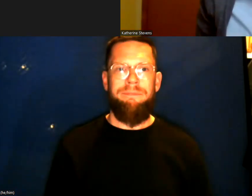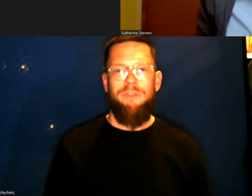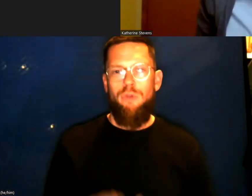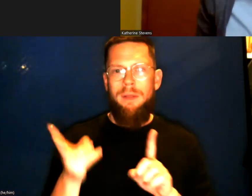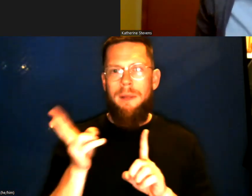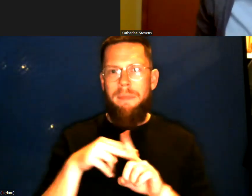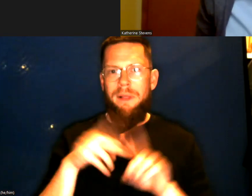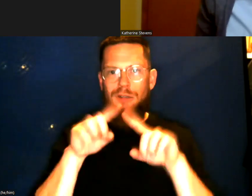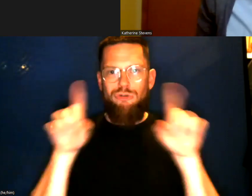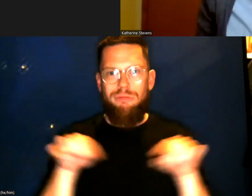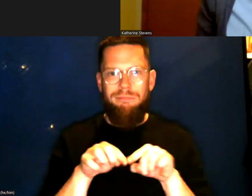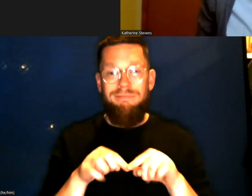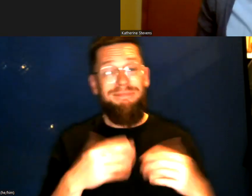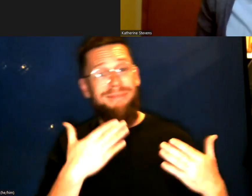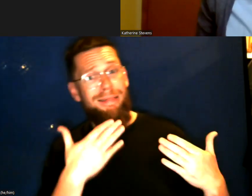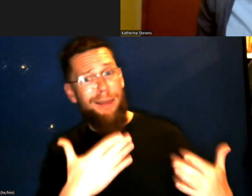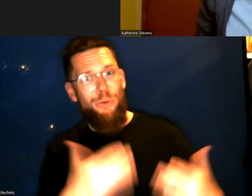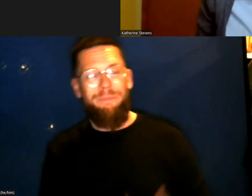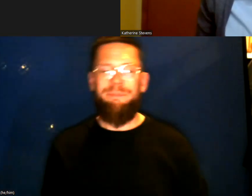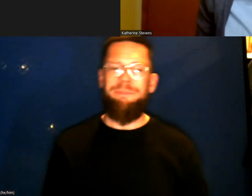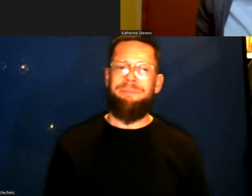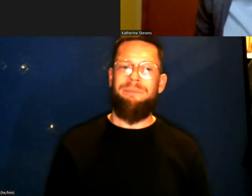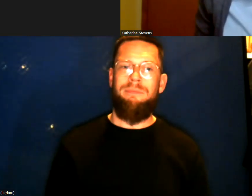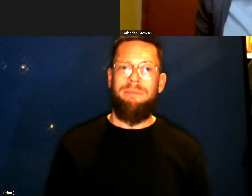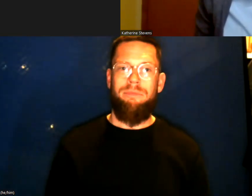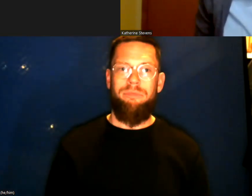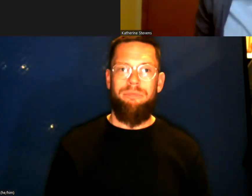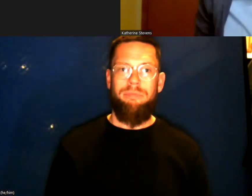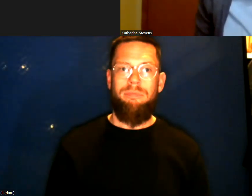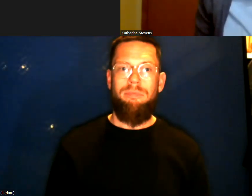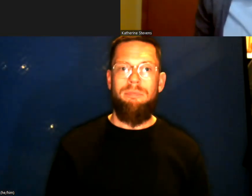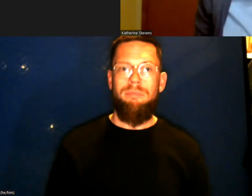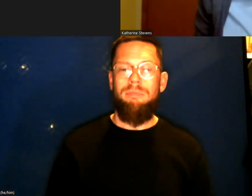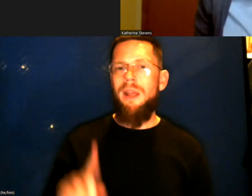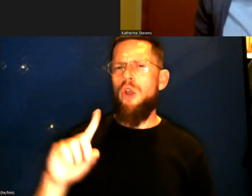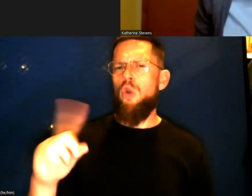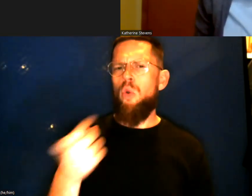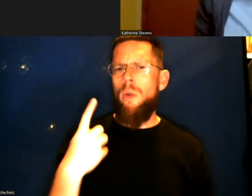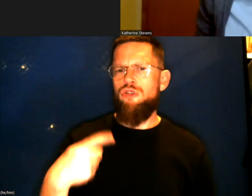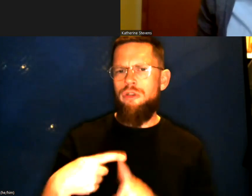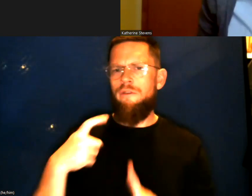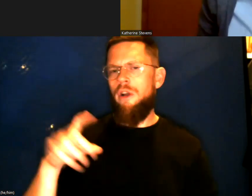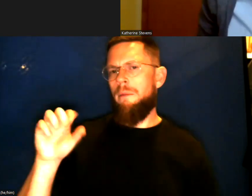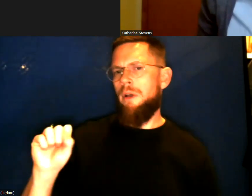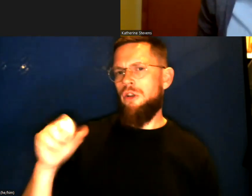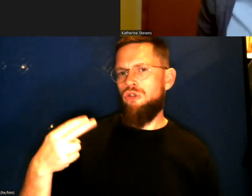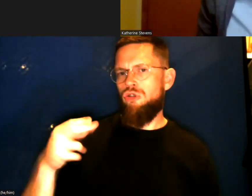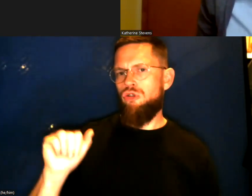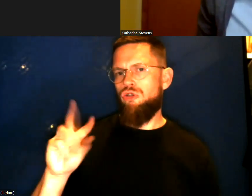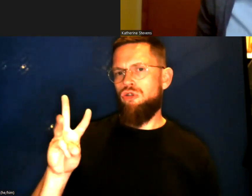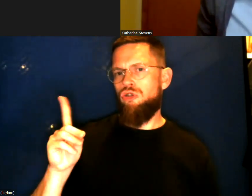template. Thank you. Welcome. It looks like I see a question from Chandra or Chandra.